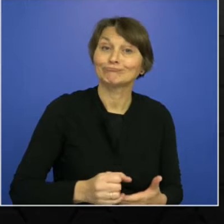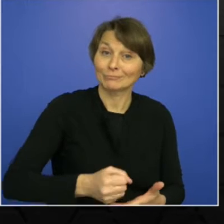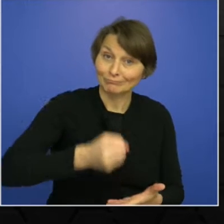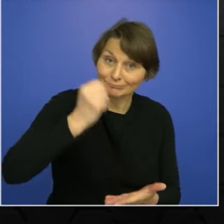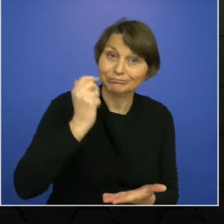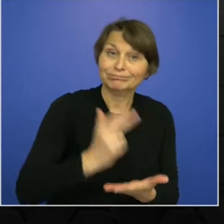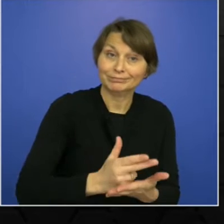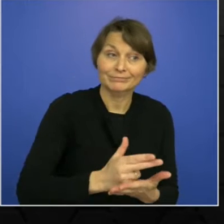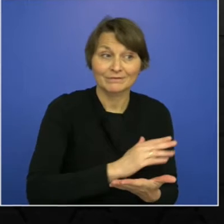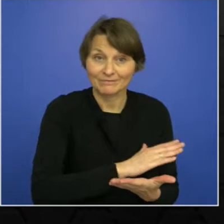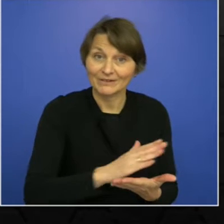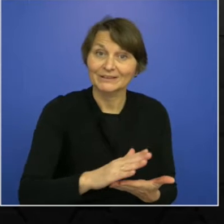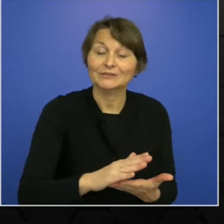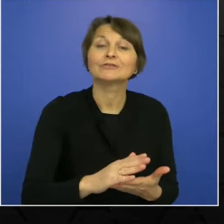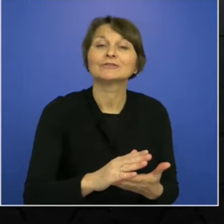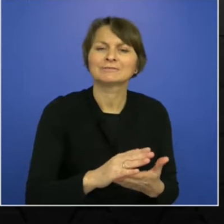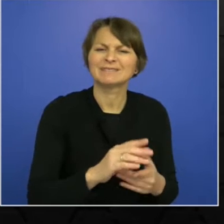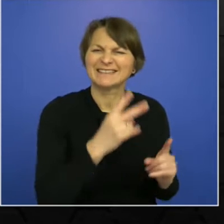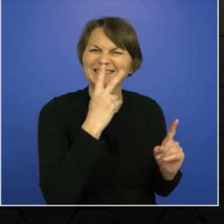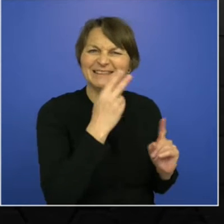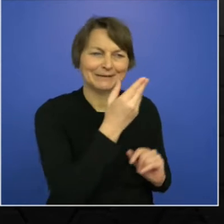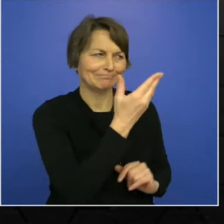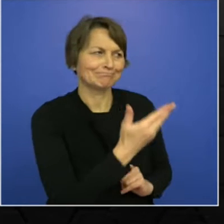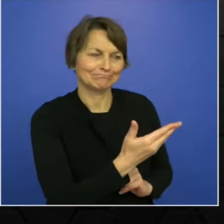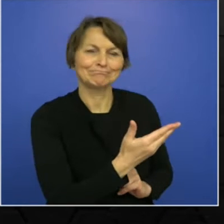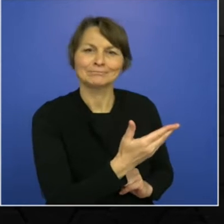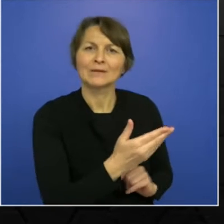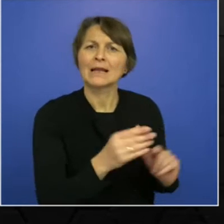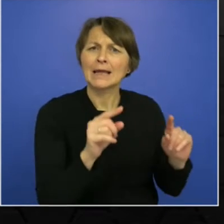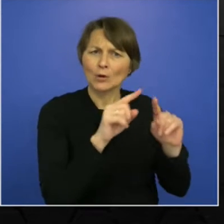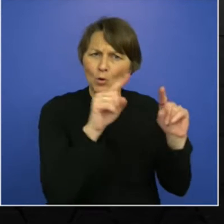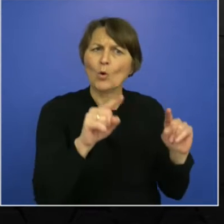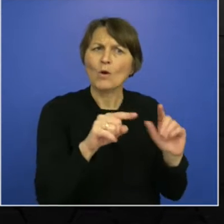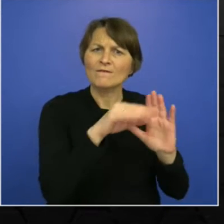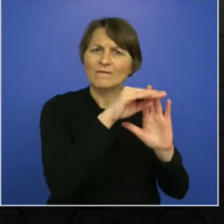path. Here we can see the terms, and we can click on create.